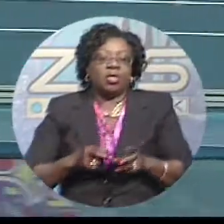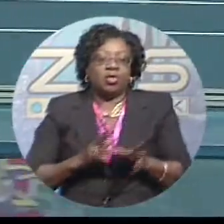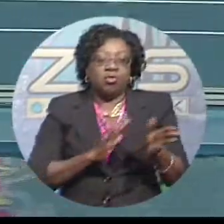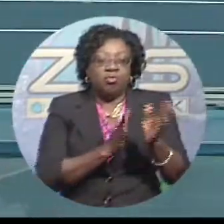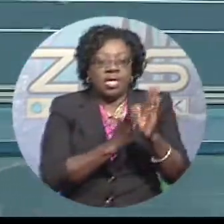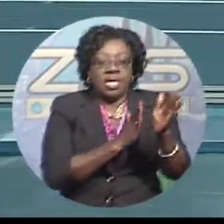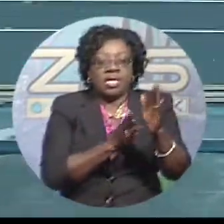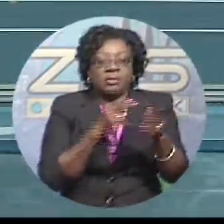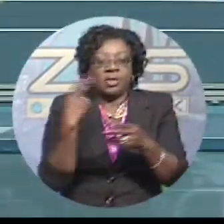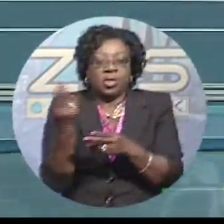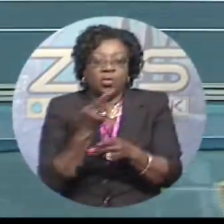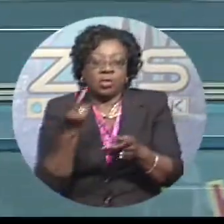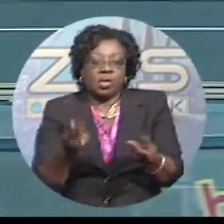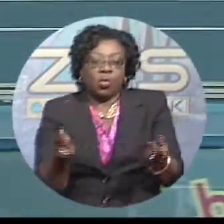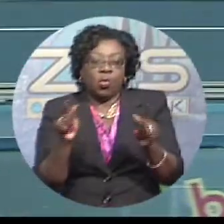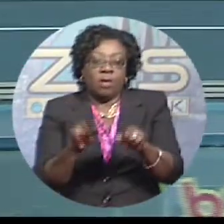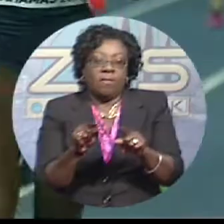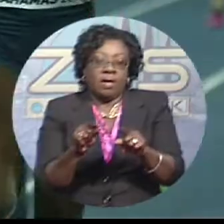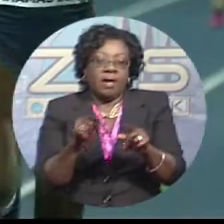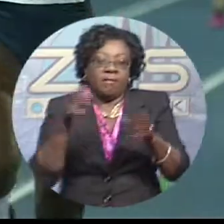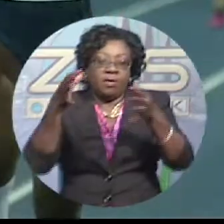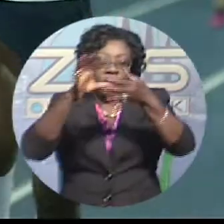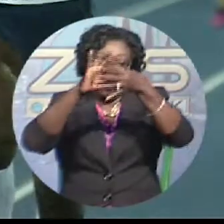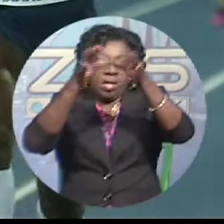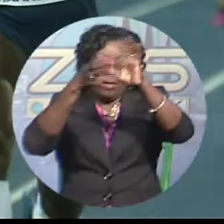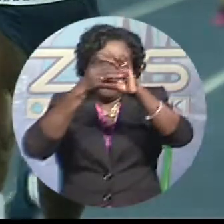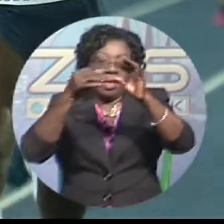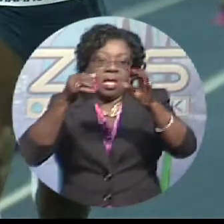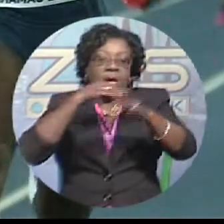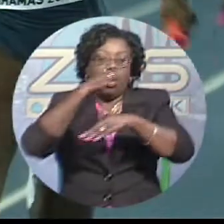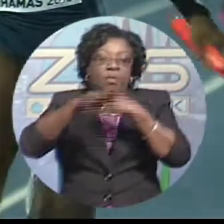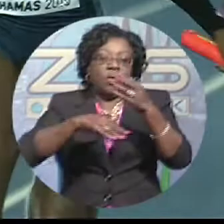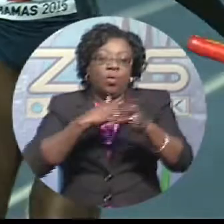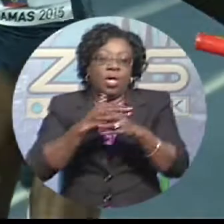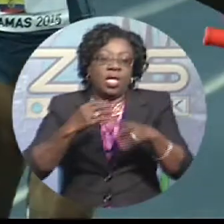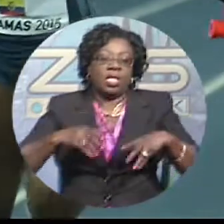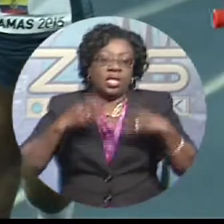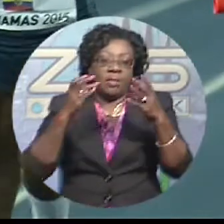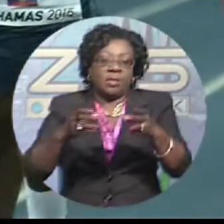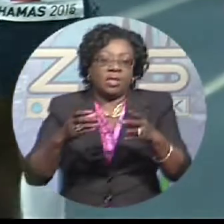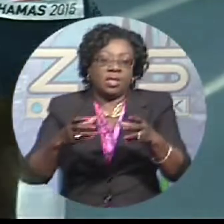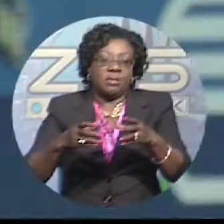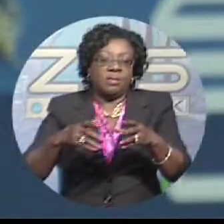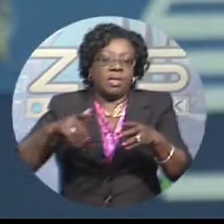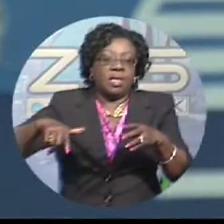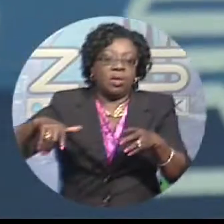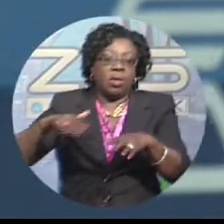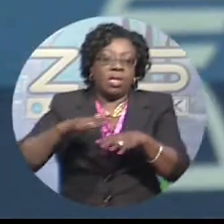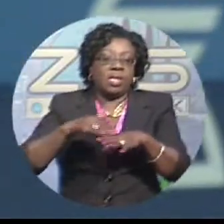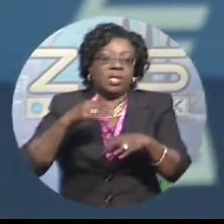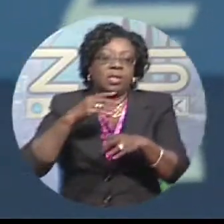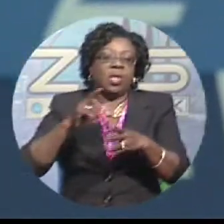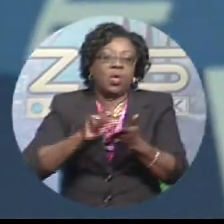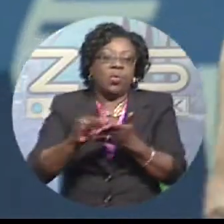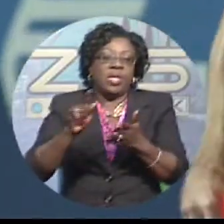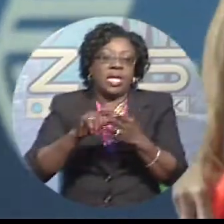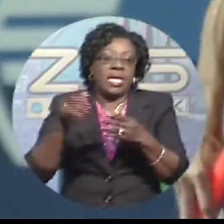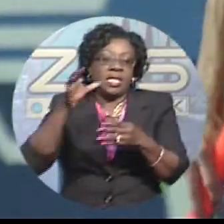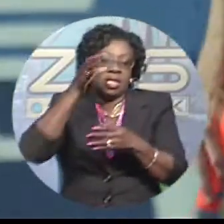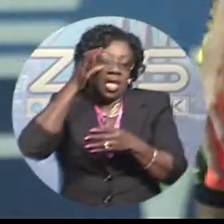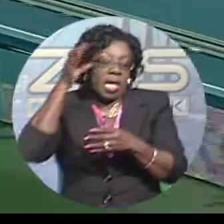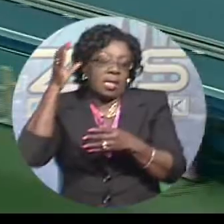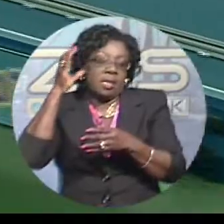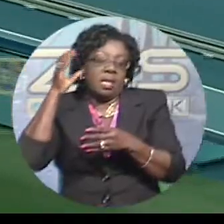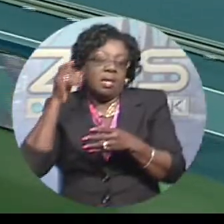for the Rio 2016 Olympics and the World Championships later on this year in China for the 4x1 and 4x4 events. But it